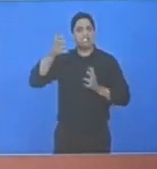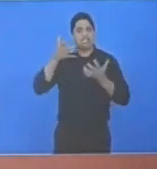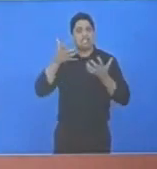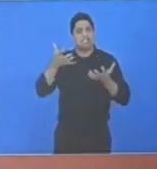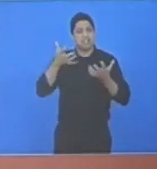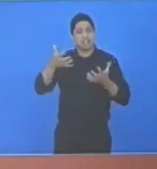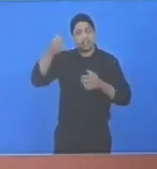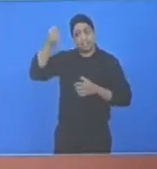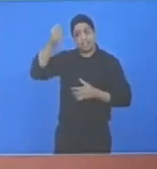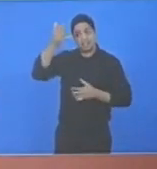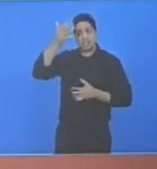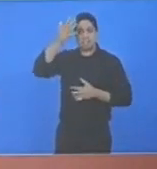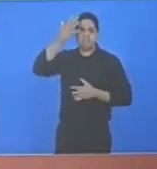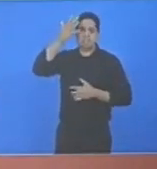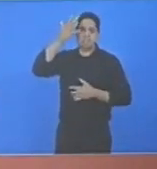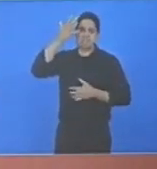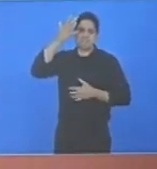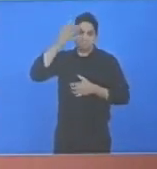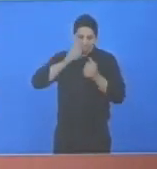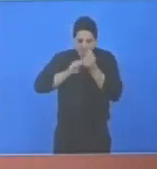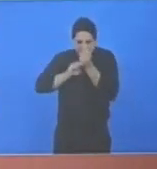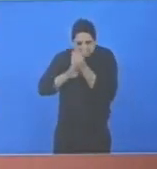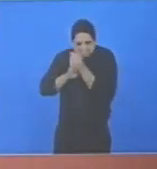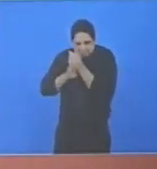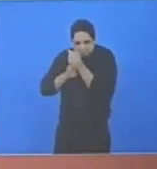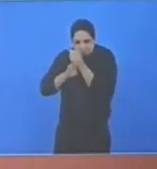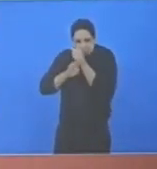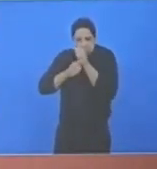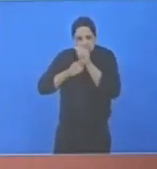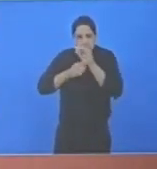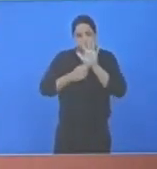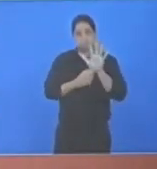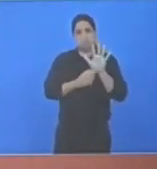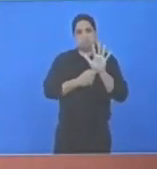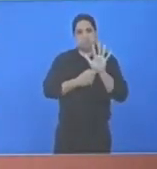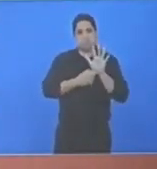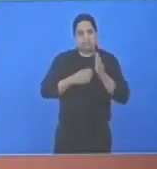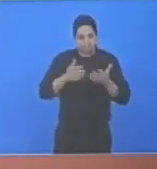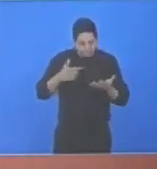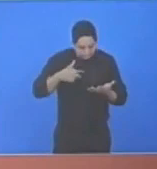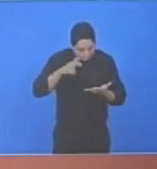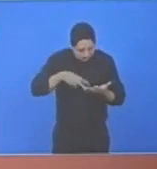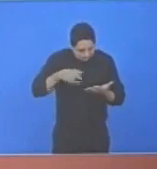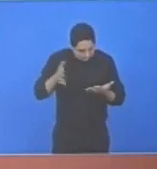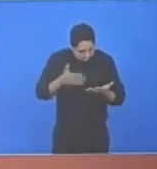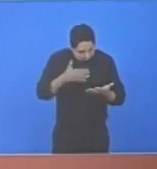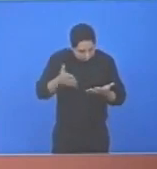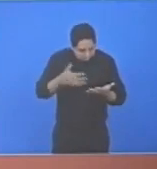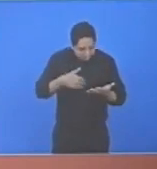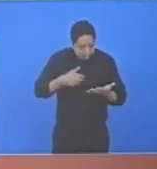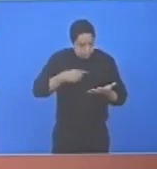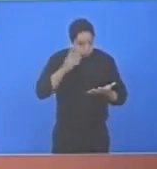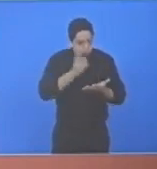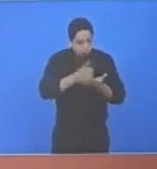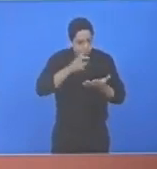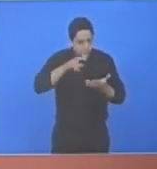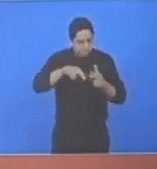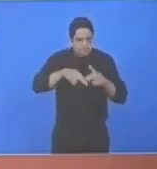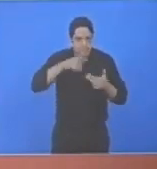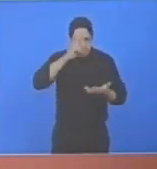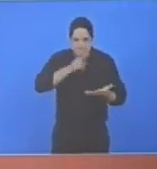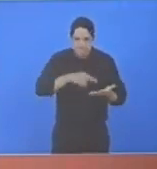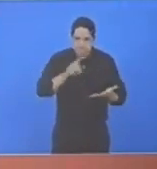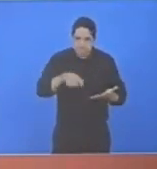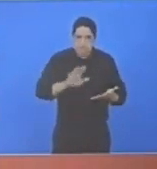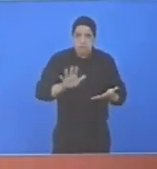of God. And he wants to reveal his project. It's not something that you open and one text shows